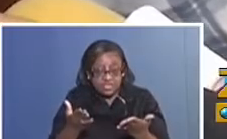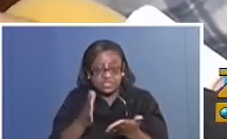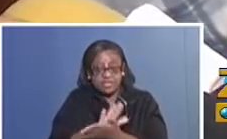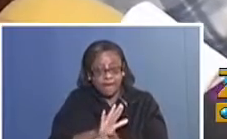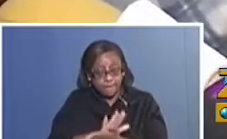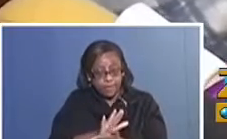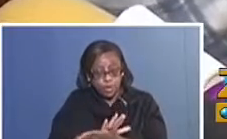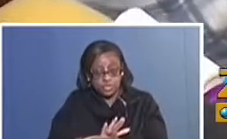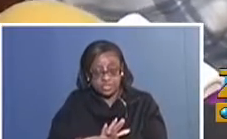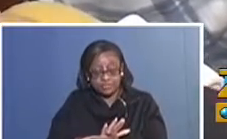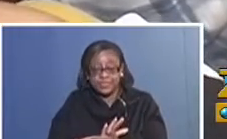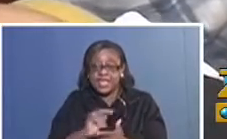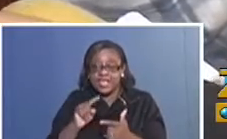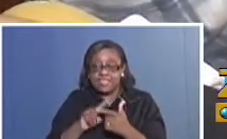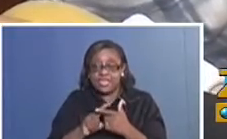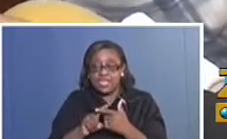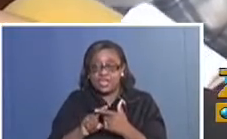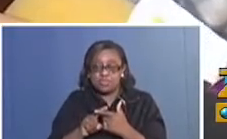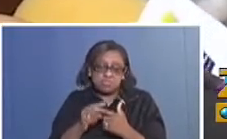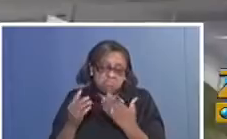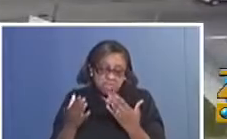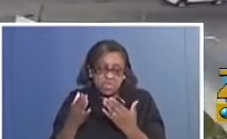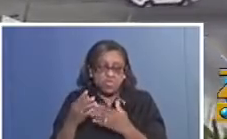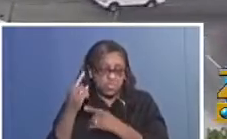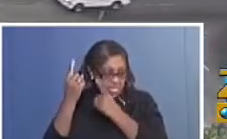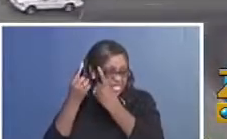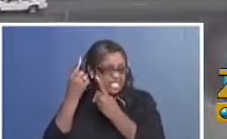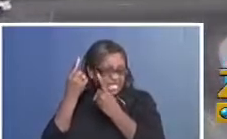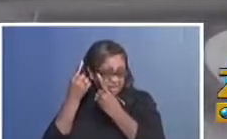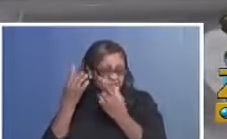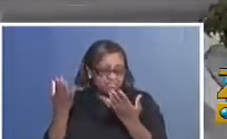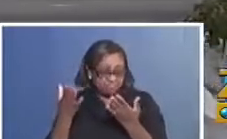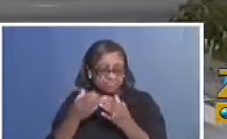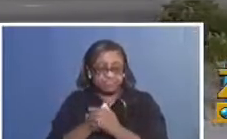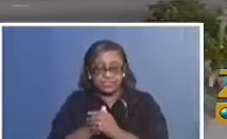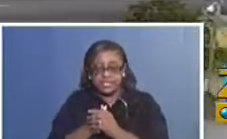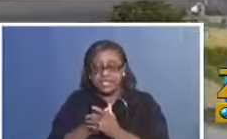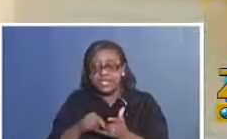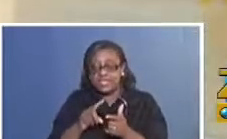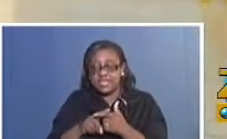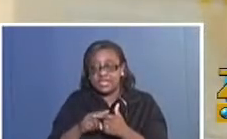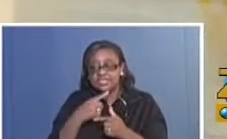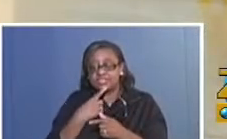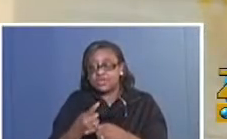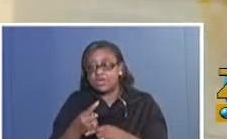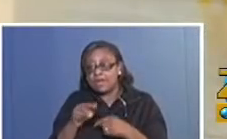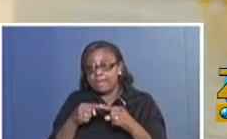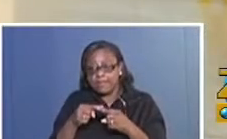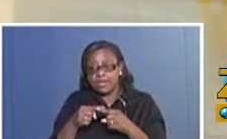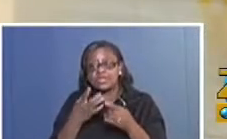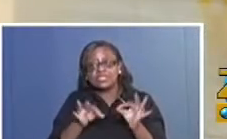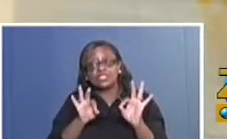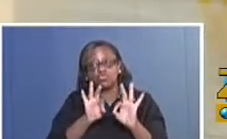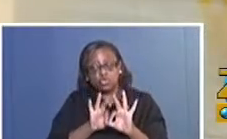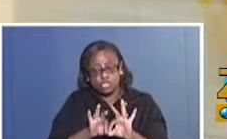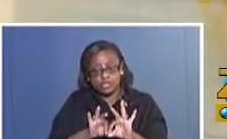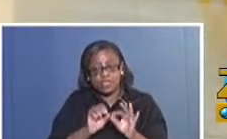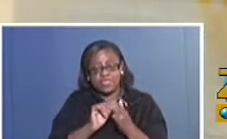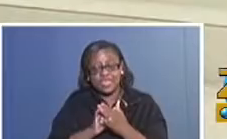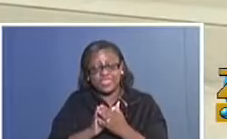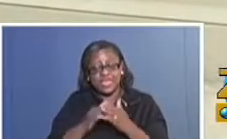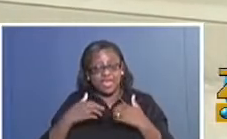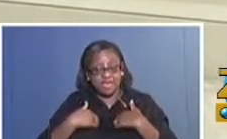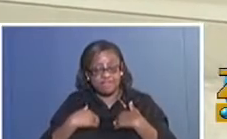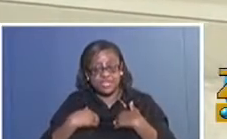will be in one of the ones that we are looking to consider. The minister sees it as crucial that the post office has its own space